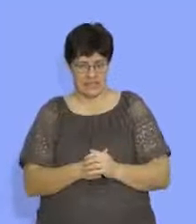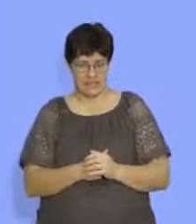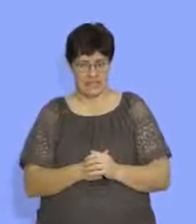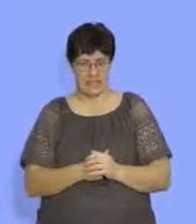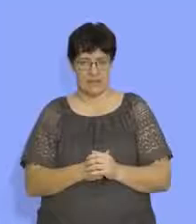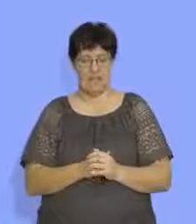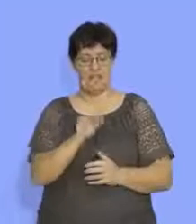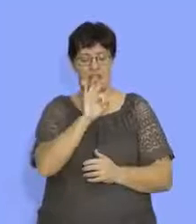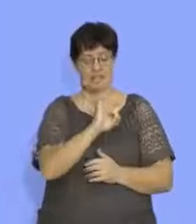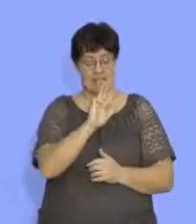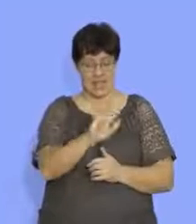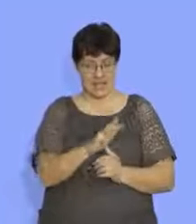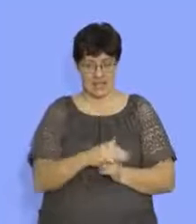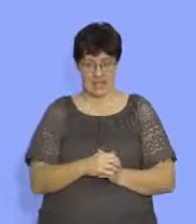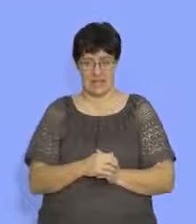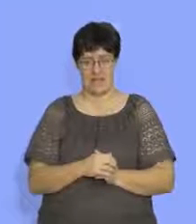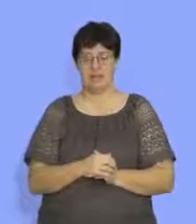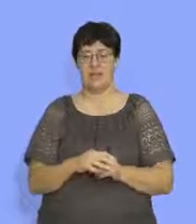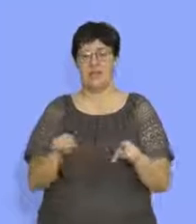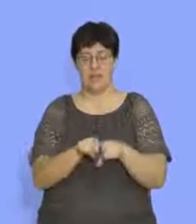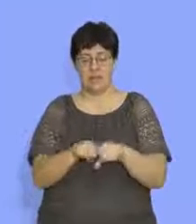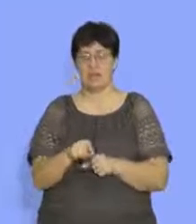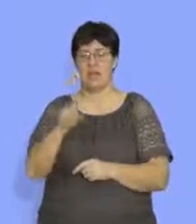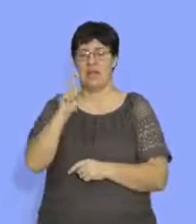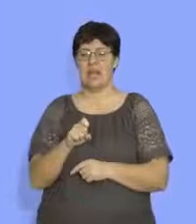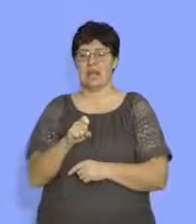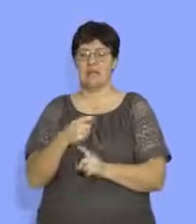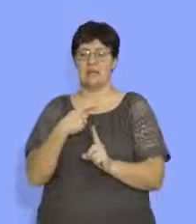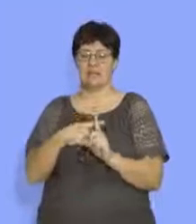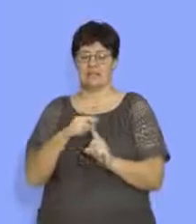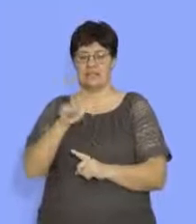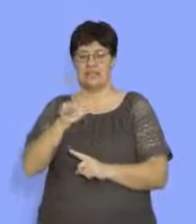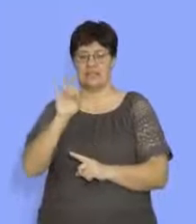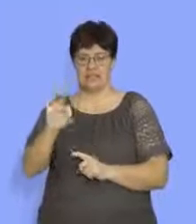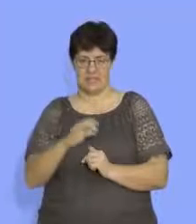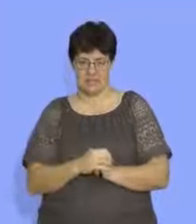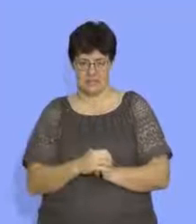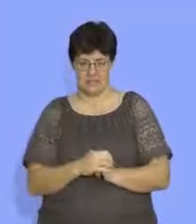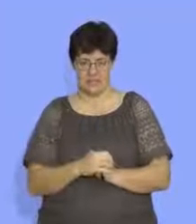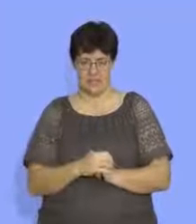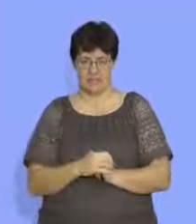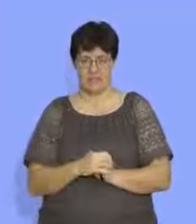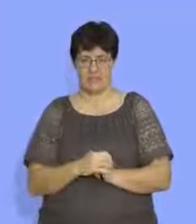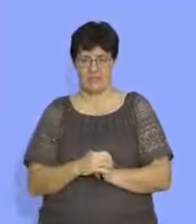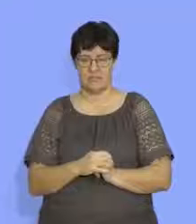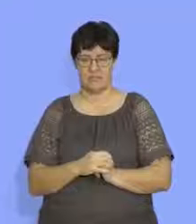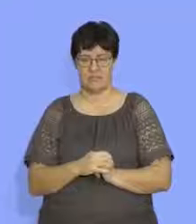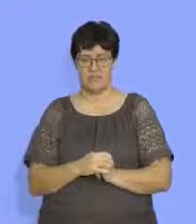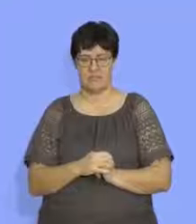me 39. And this will be equals to x plus 73. I'm just going